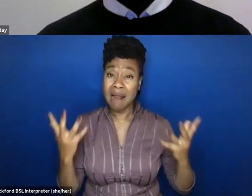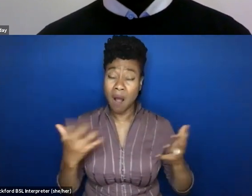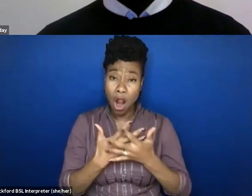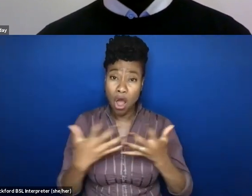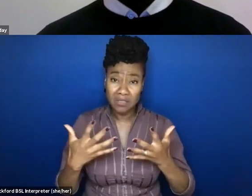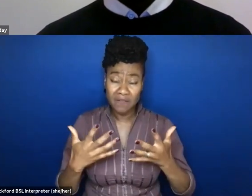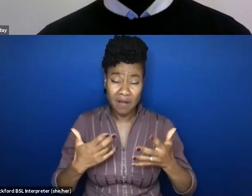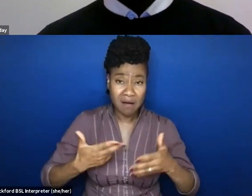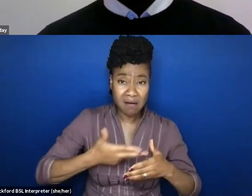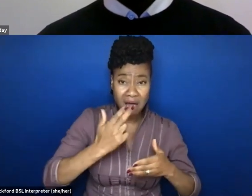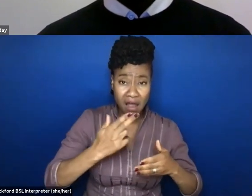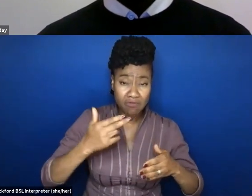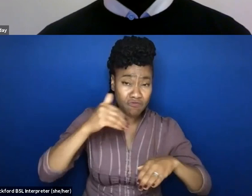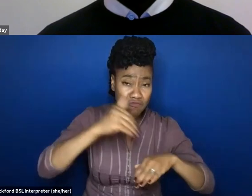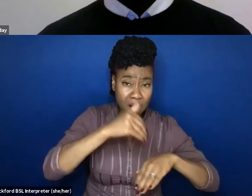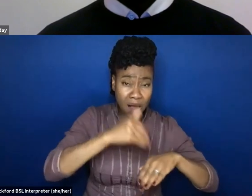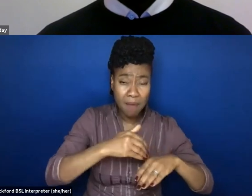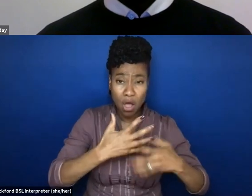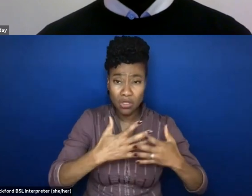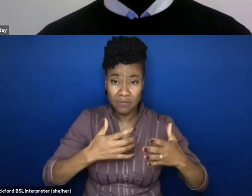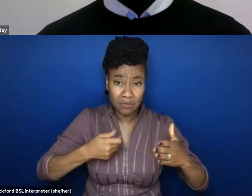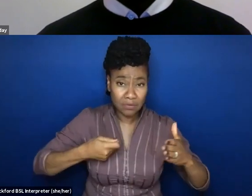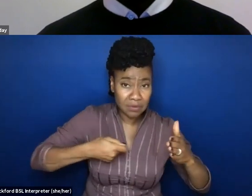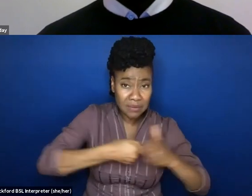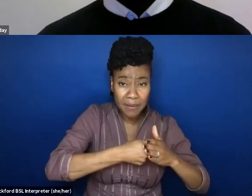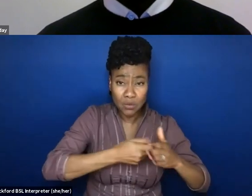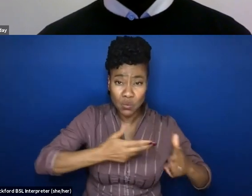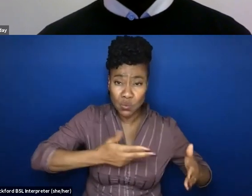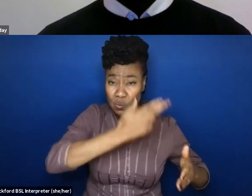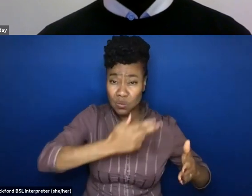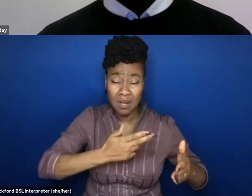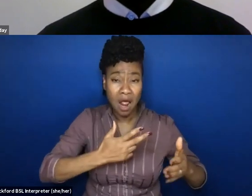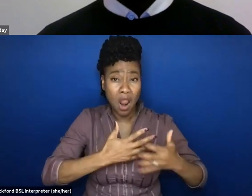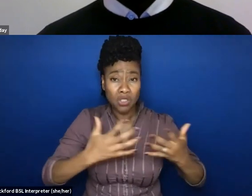stabbing, a lot of drug misuse. And all of these things, I think,